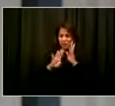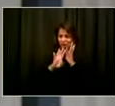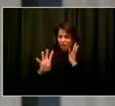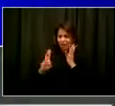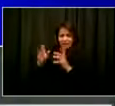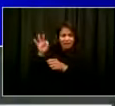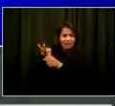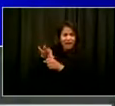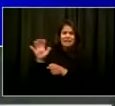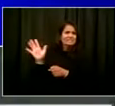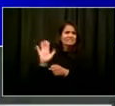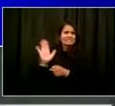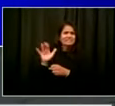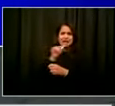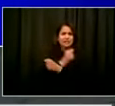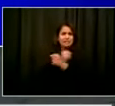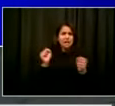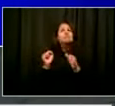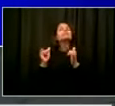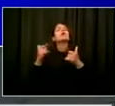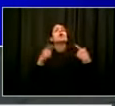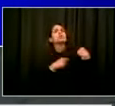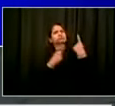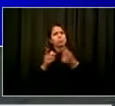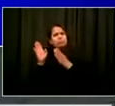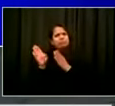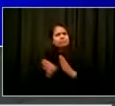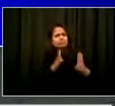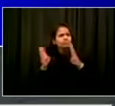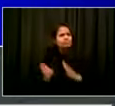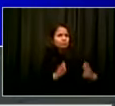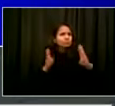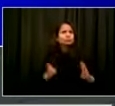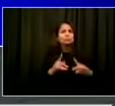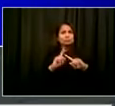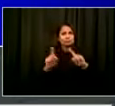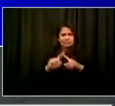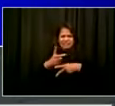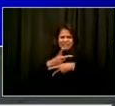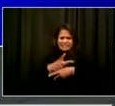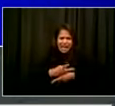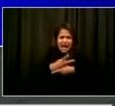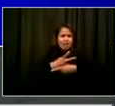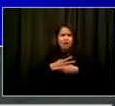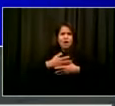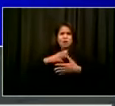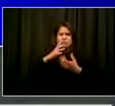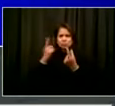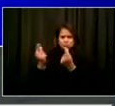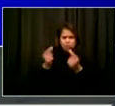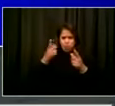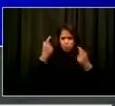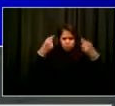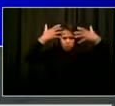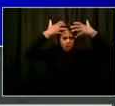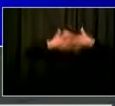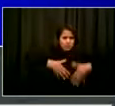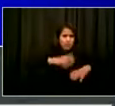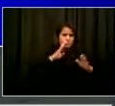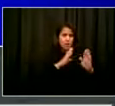developed a How to Vote Safely During COVID fact sheet. Starting this week, the fact sheet will be available at